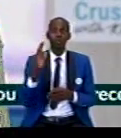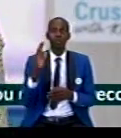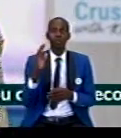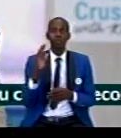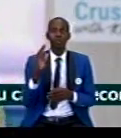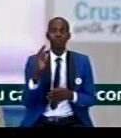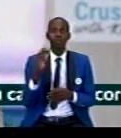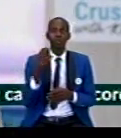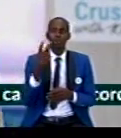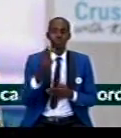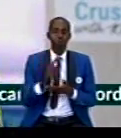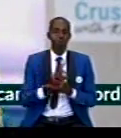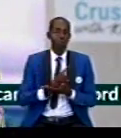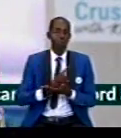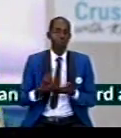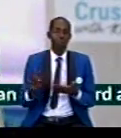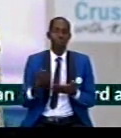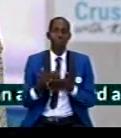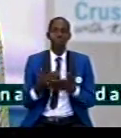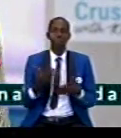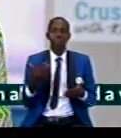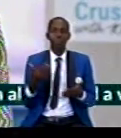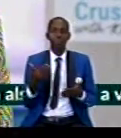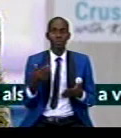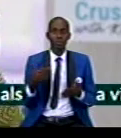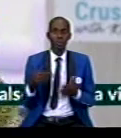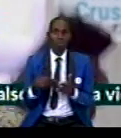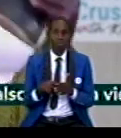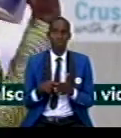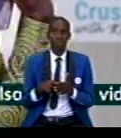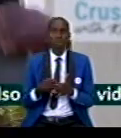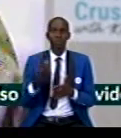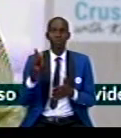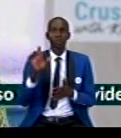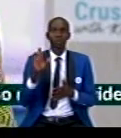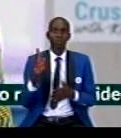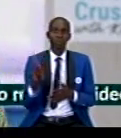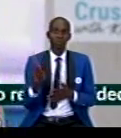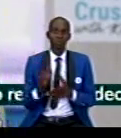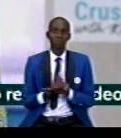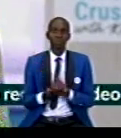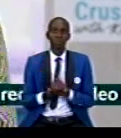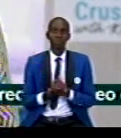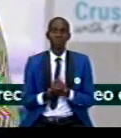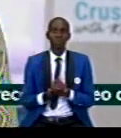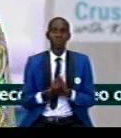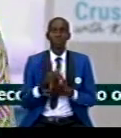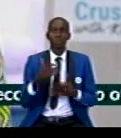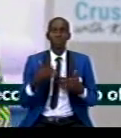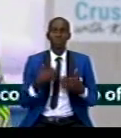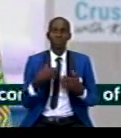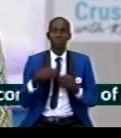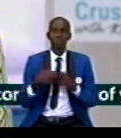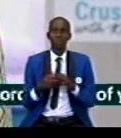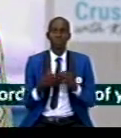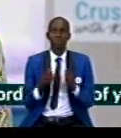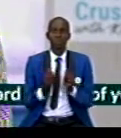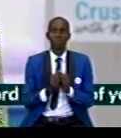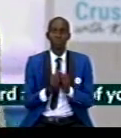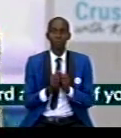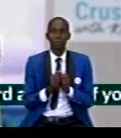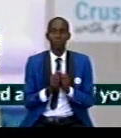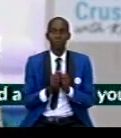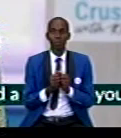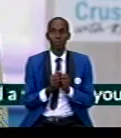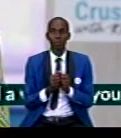this UCK, I have a problem with my very serious. And I went